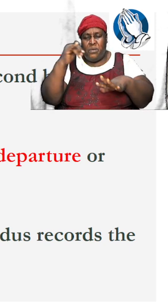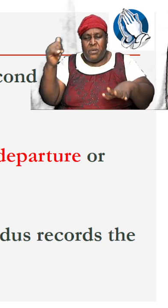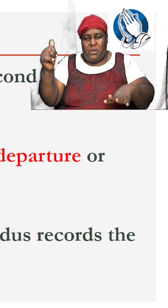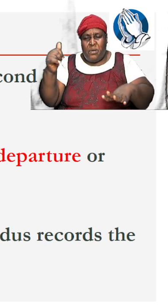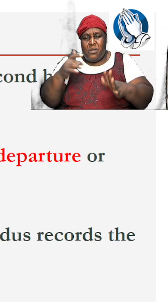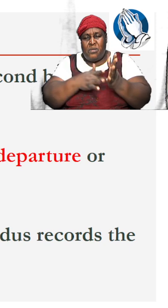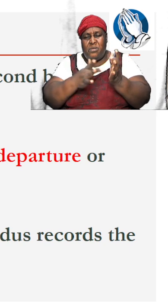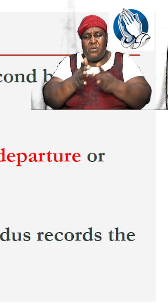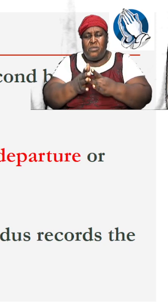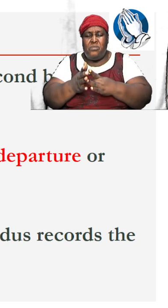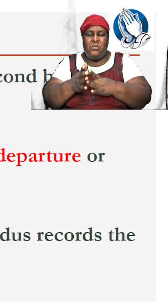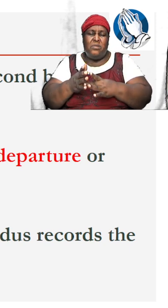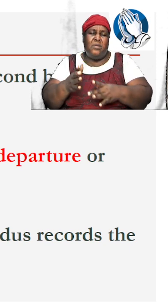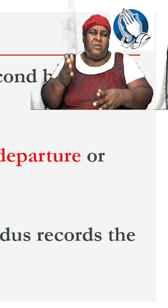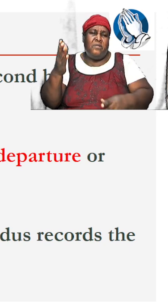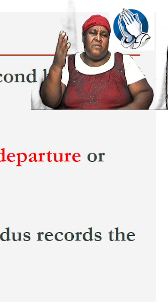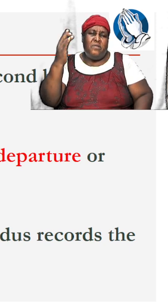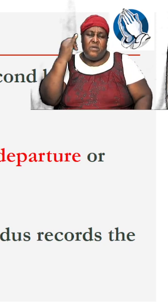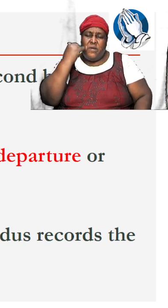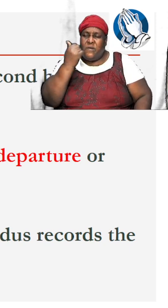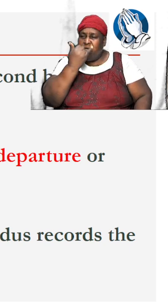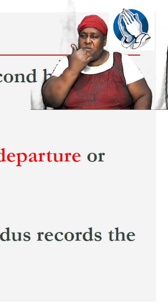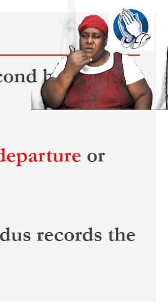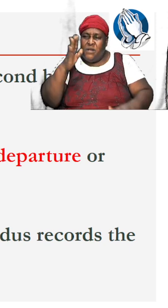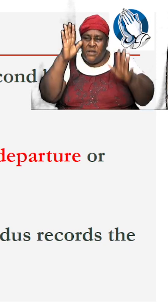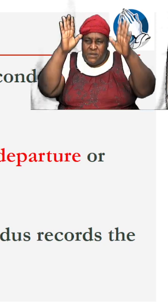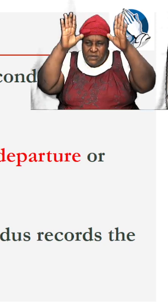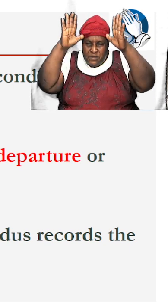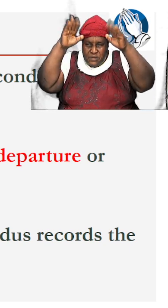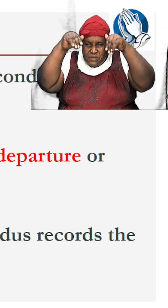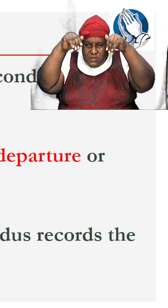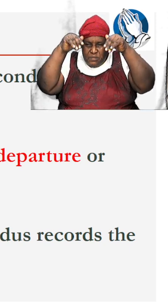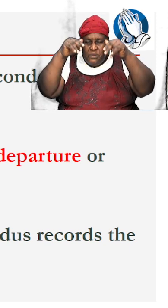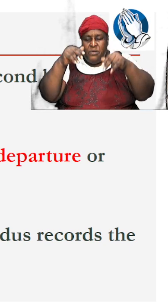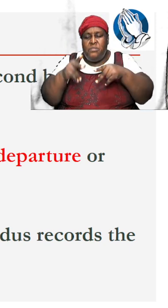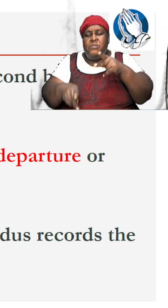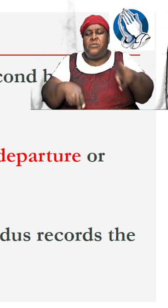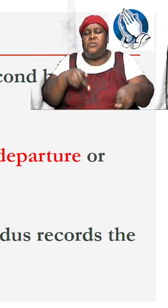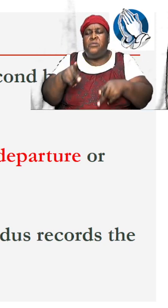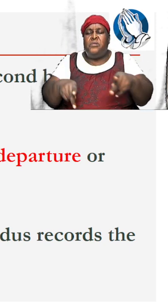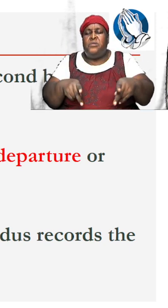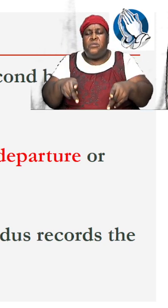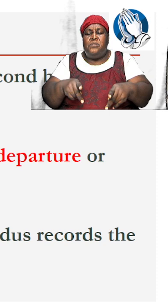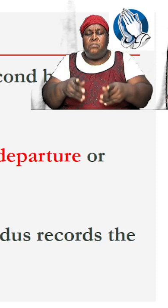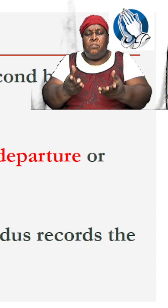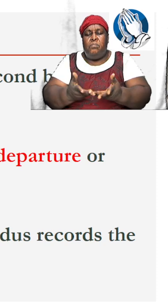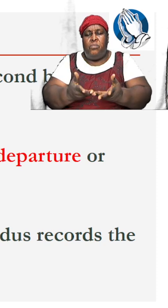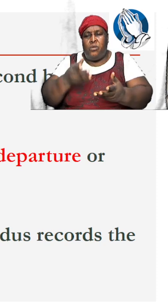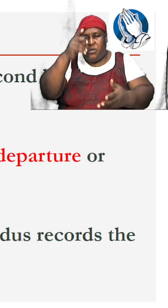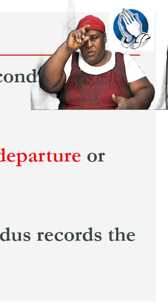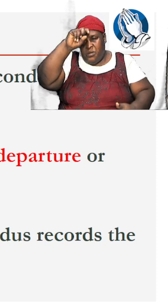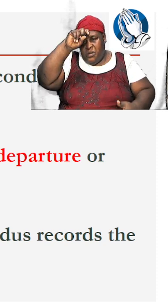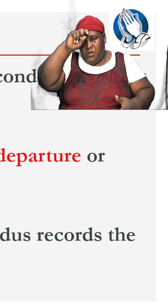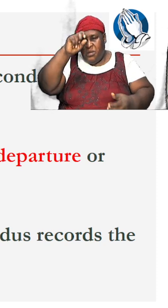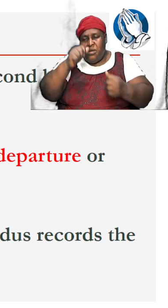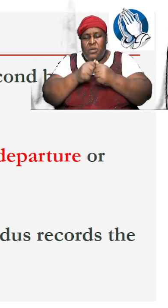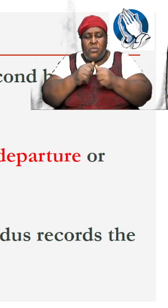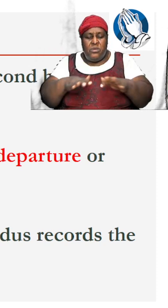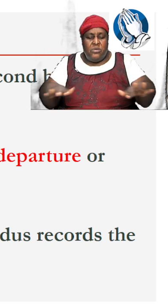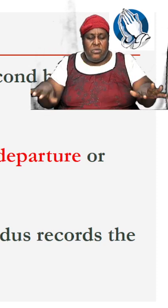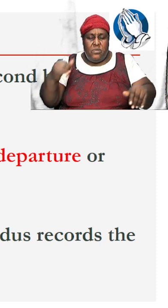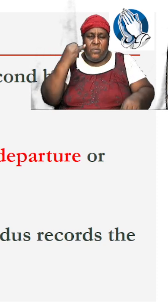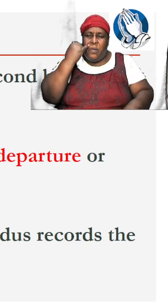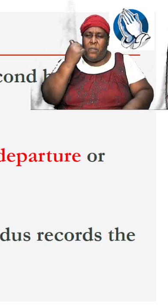time a stiff-necked people. If you can remember, the book of Exodus started, amen, with the children of Israel being